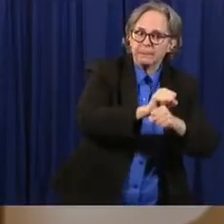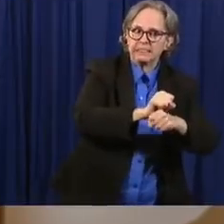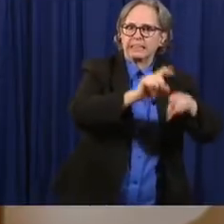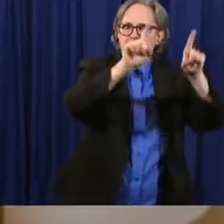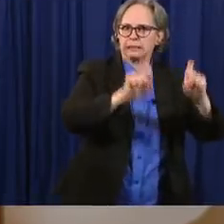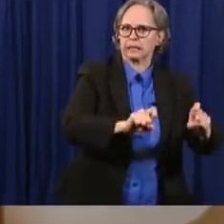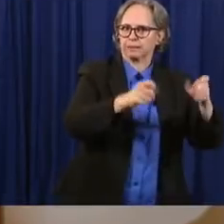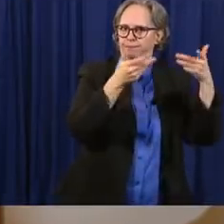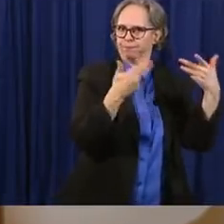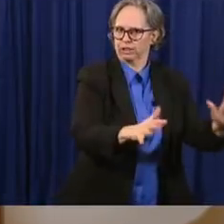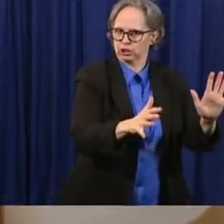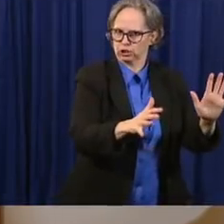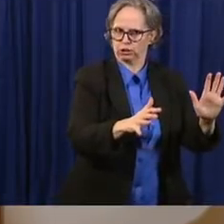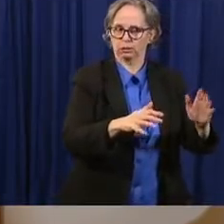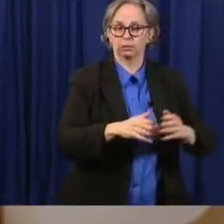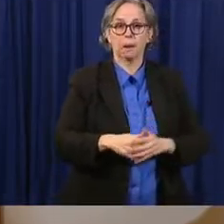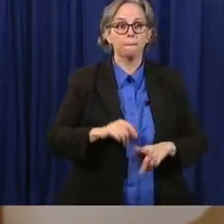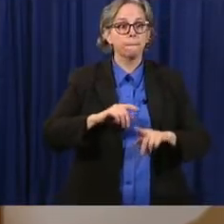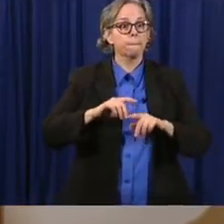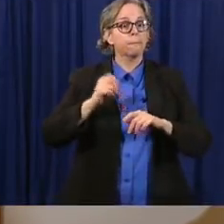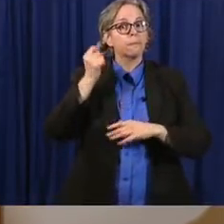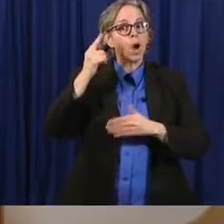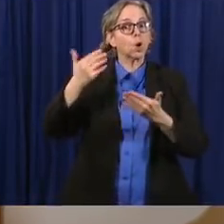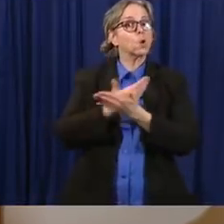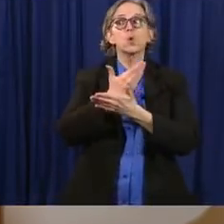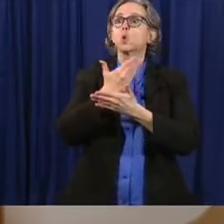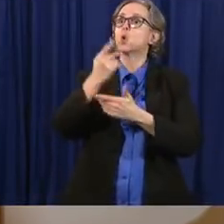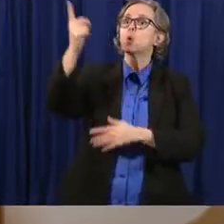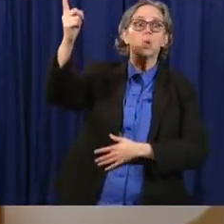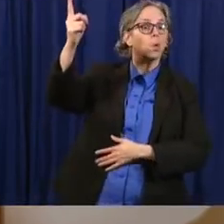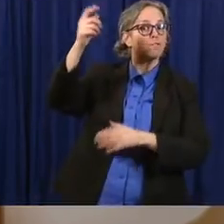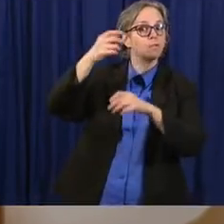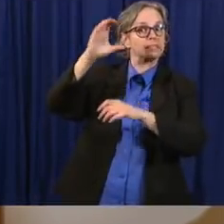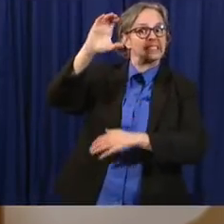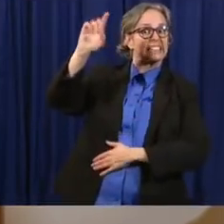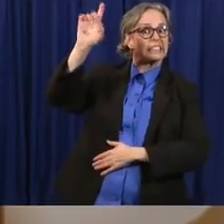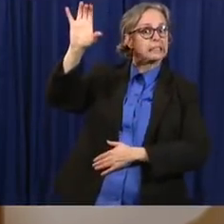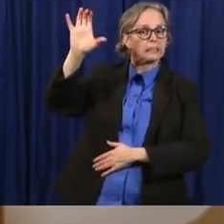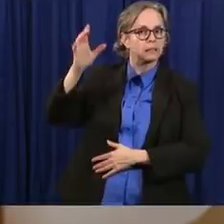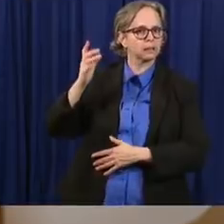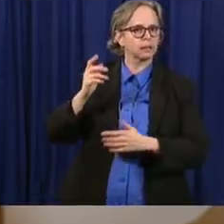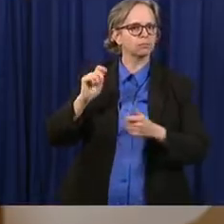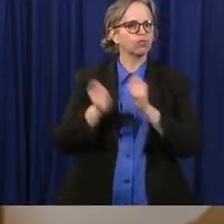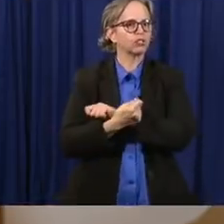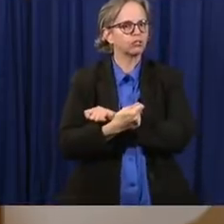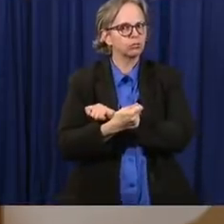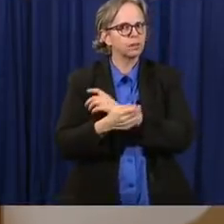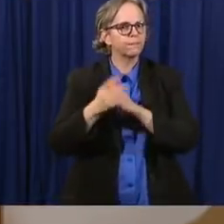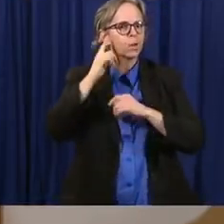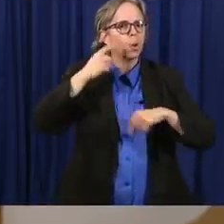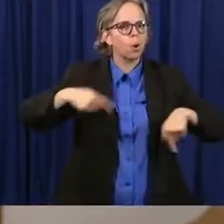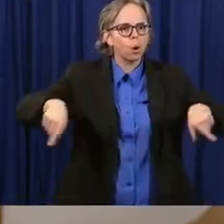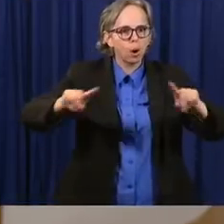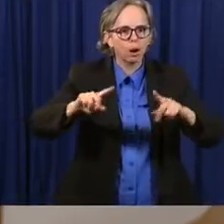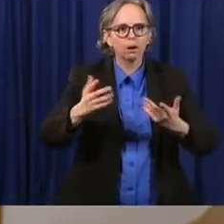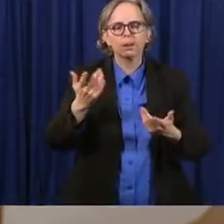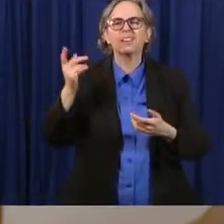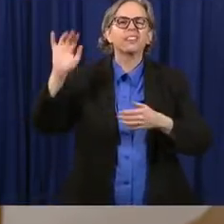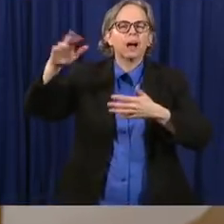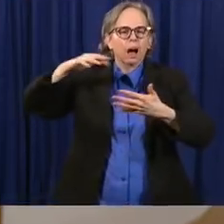was developed by a committee of state epidemiologists from Idaho, Alabama, Iowa, Hawaii,